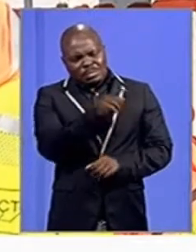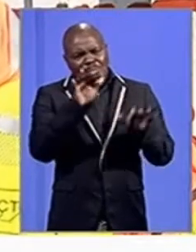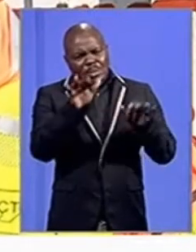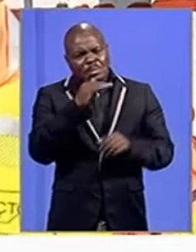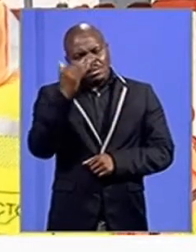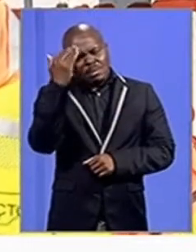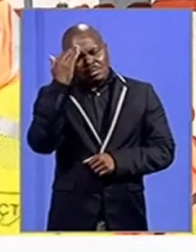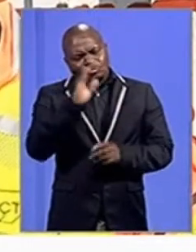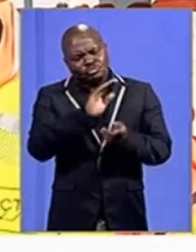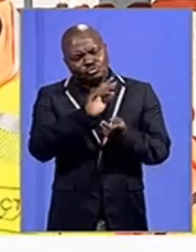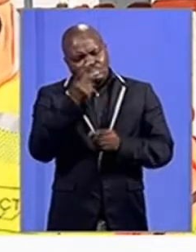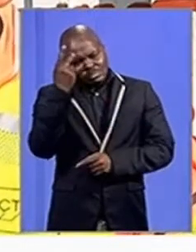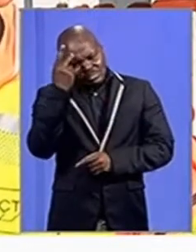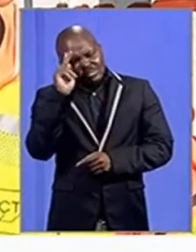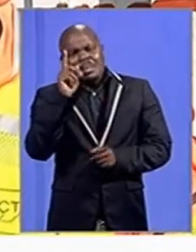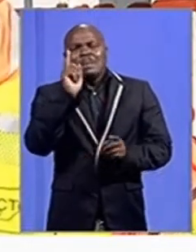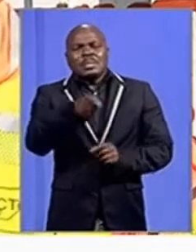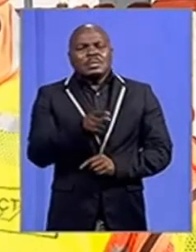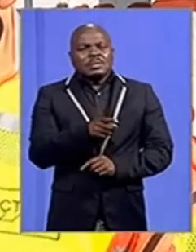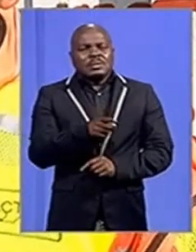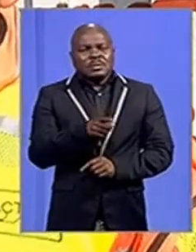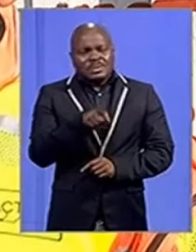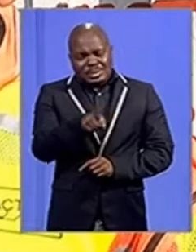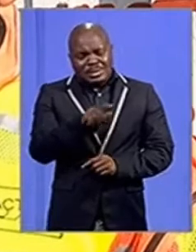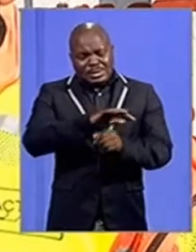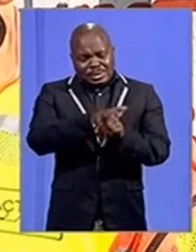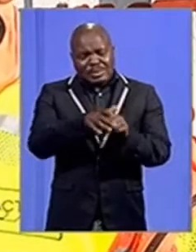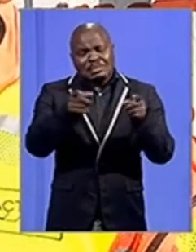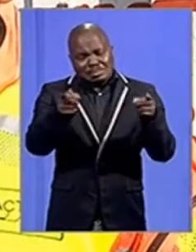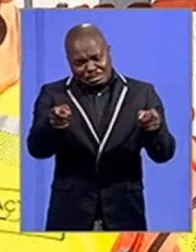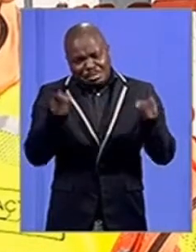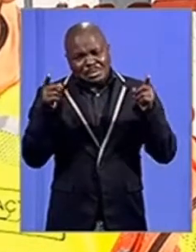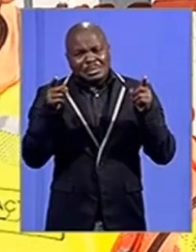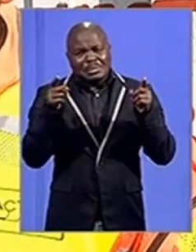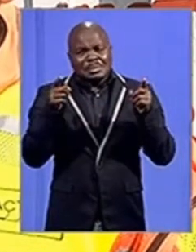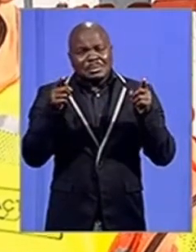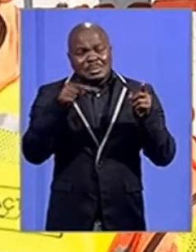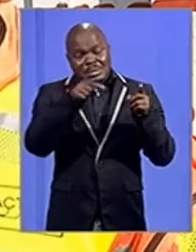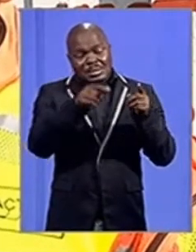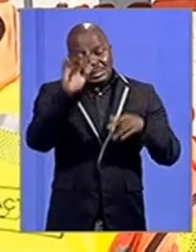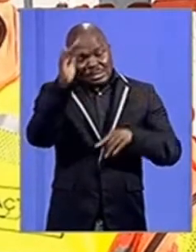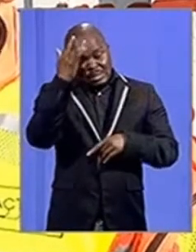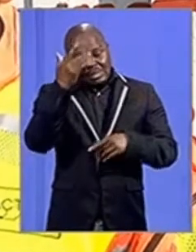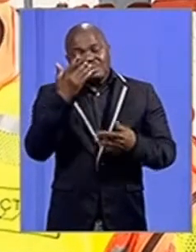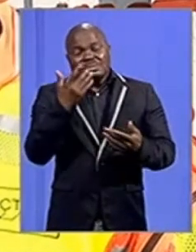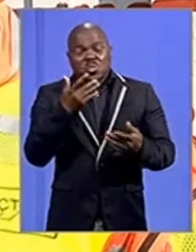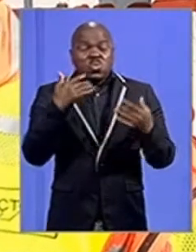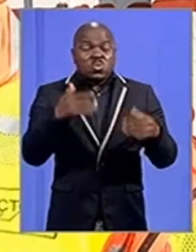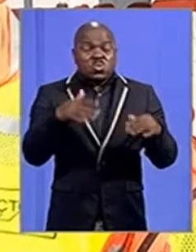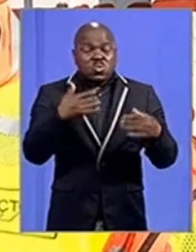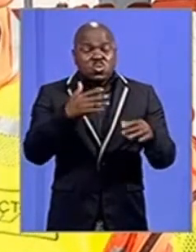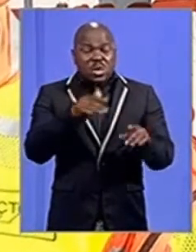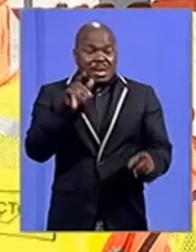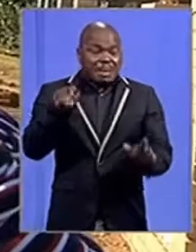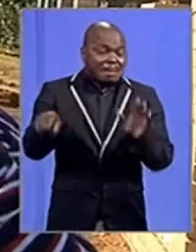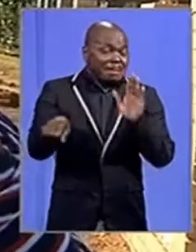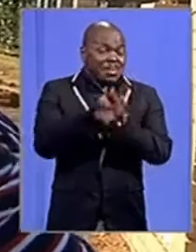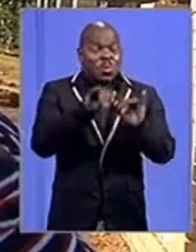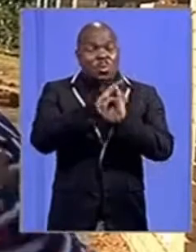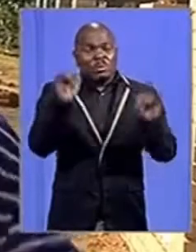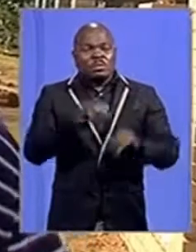in general, to say this is a pandemic, this is a sickness that can really have dire straits on our people's lives. We